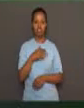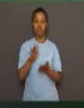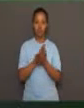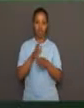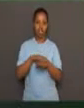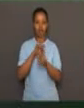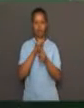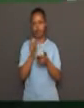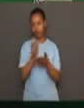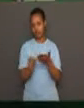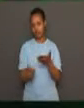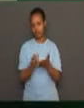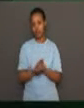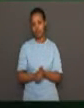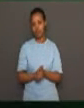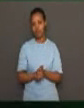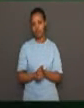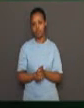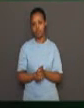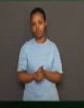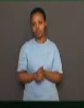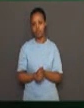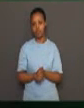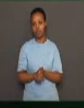of notebook paper.